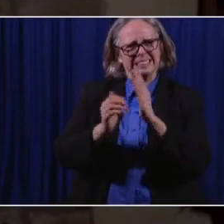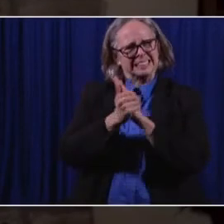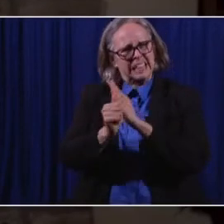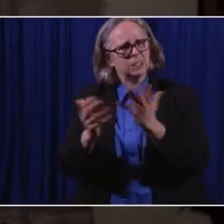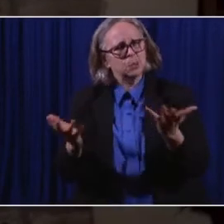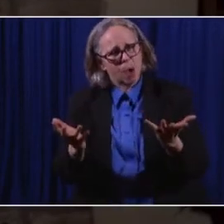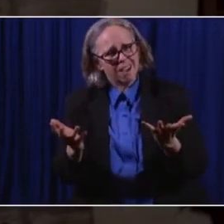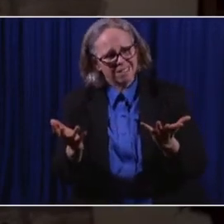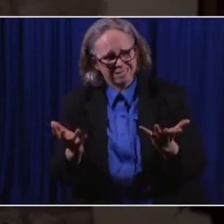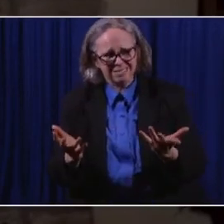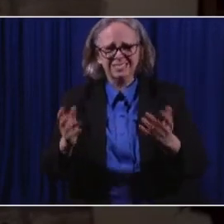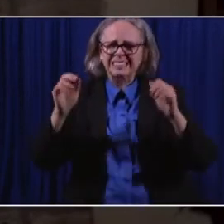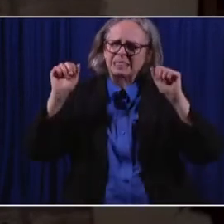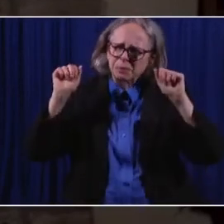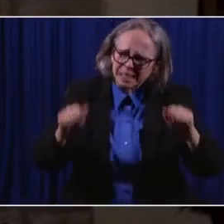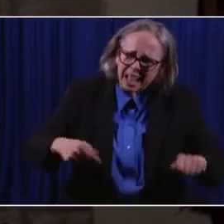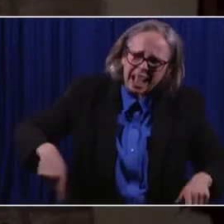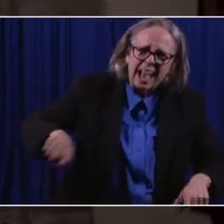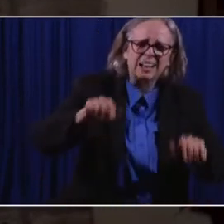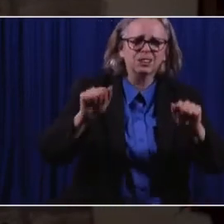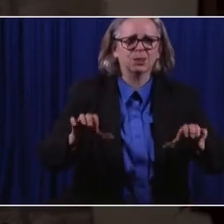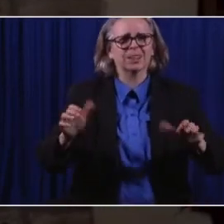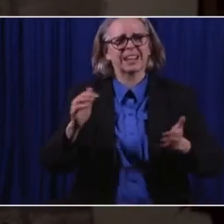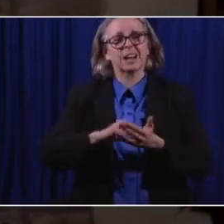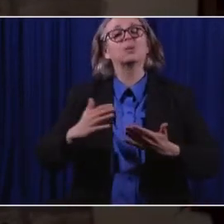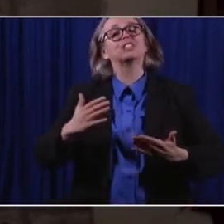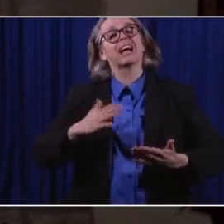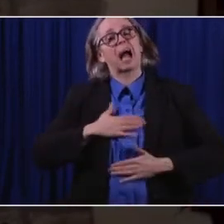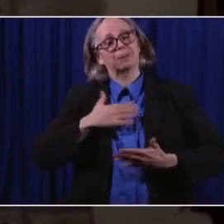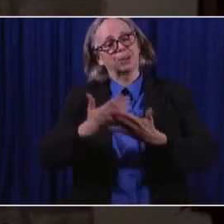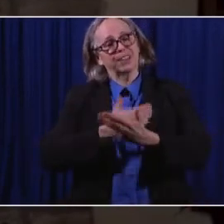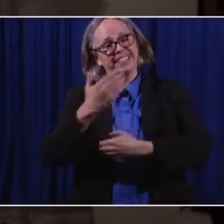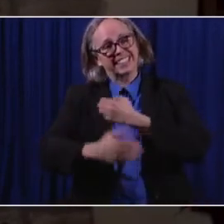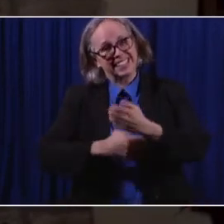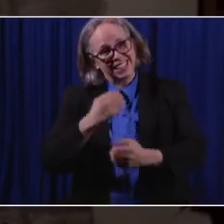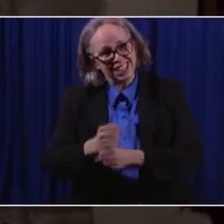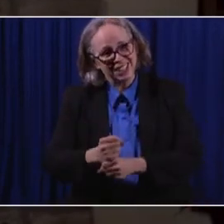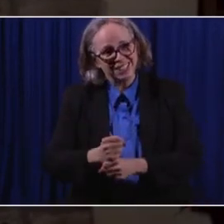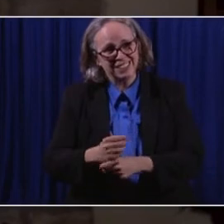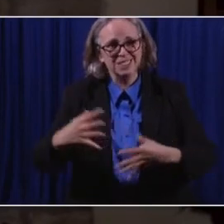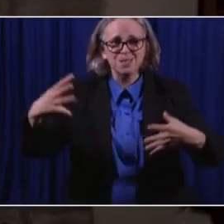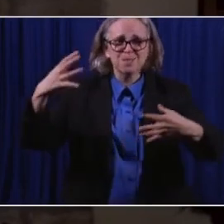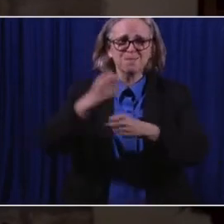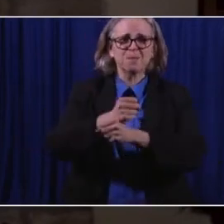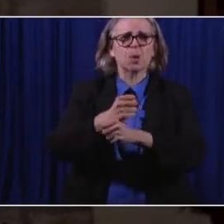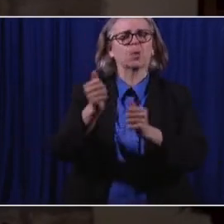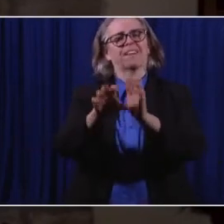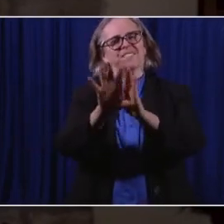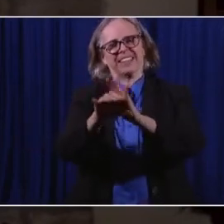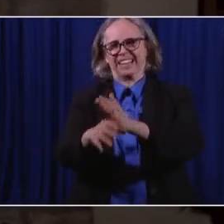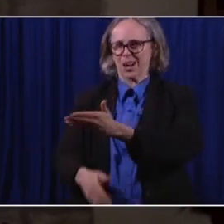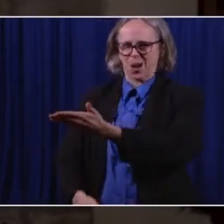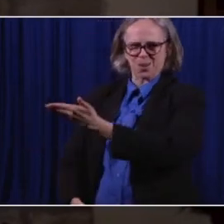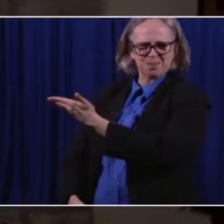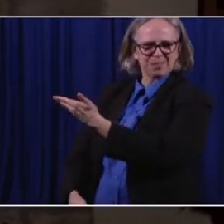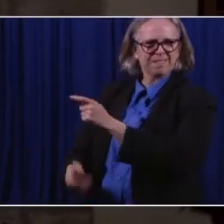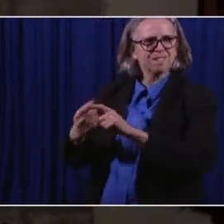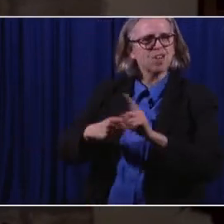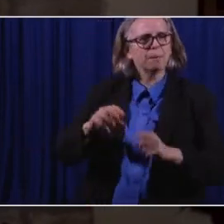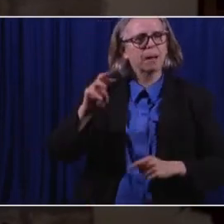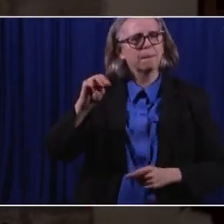do it again. I wish everybody a very happy new year. We're gonna end on with a video that we received from our friend Michael